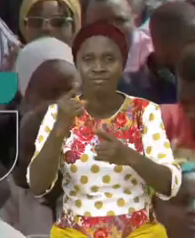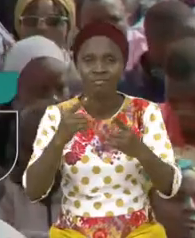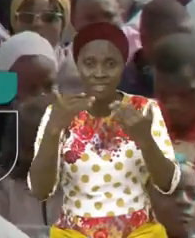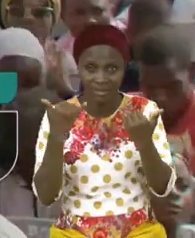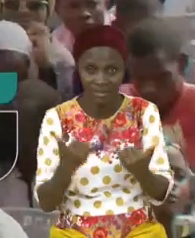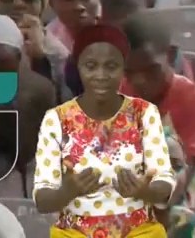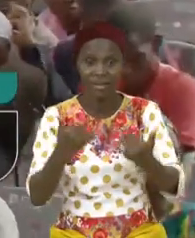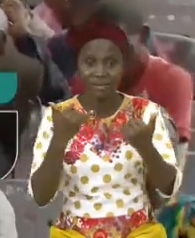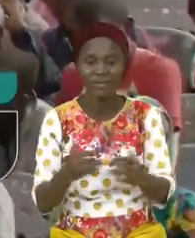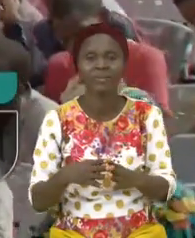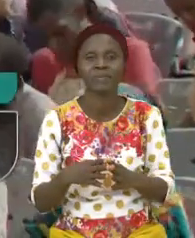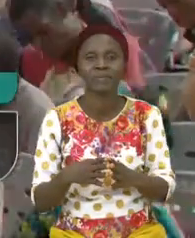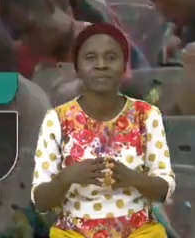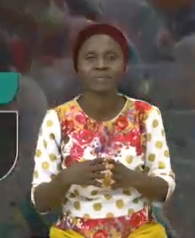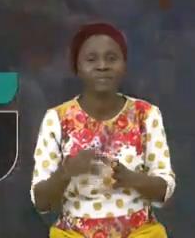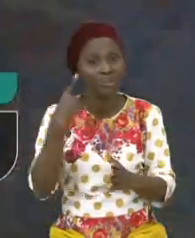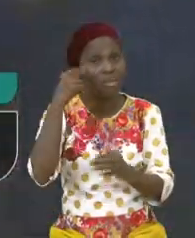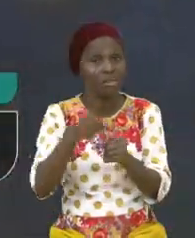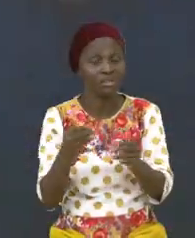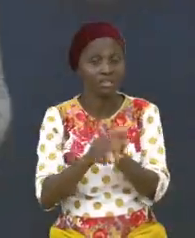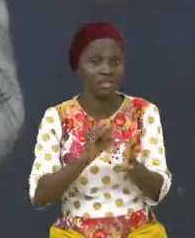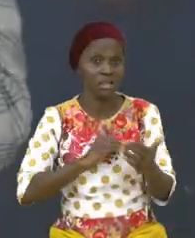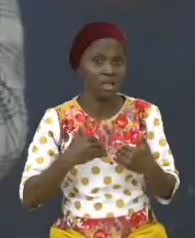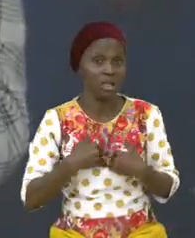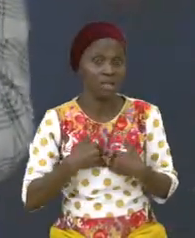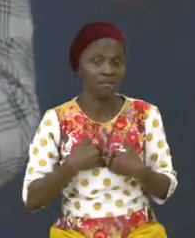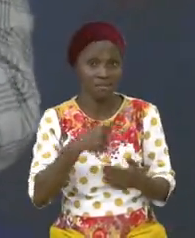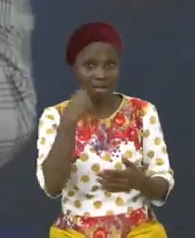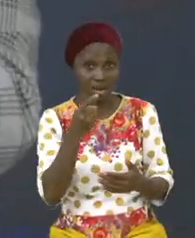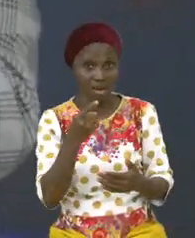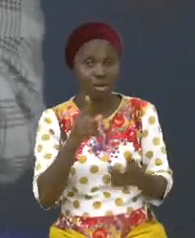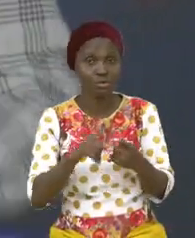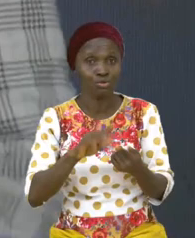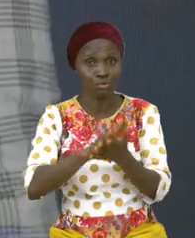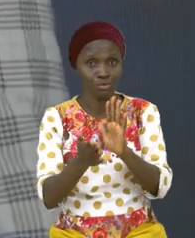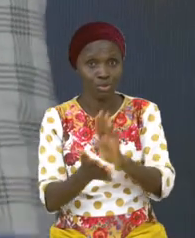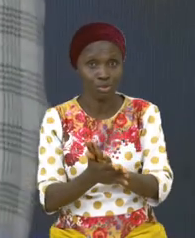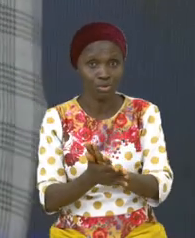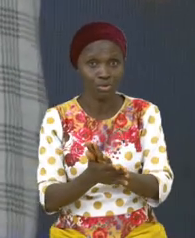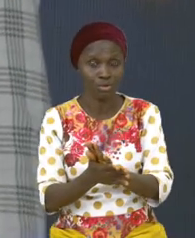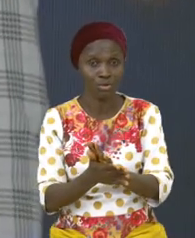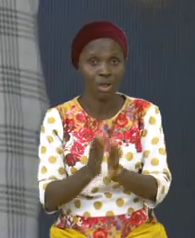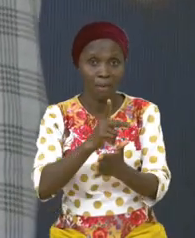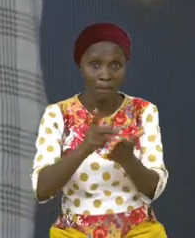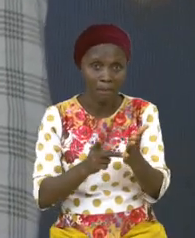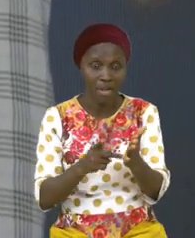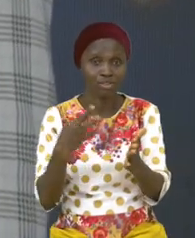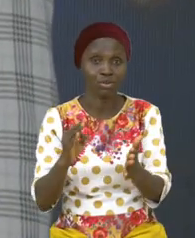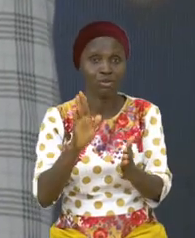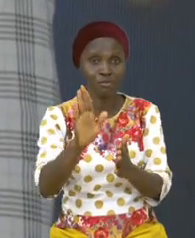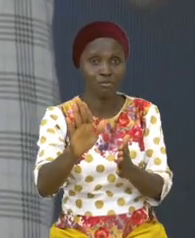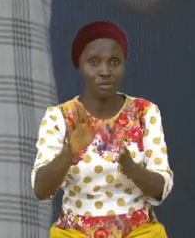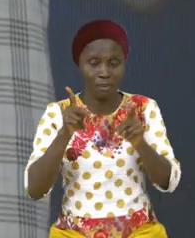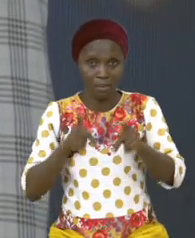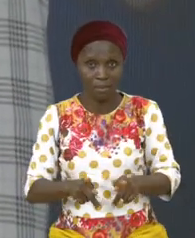For everything I've spoken to become part of your personality. No